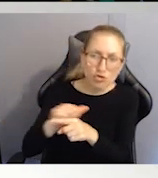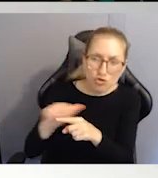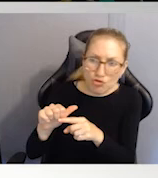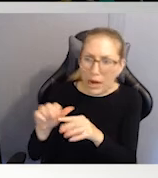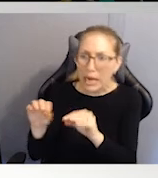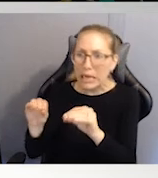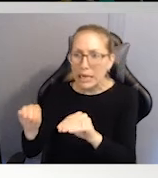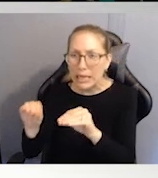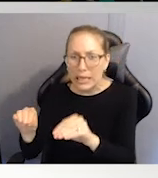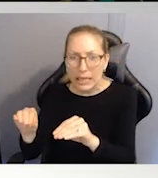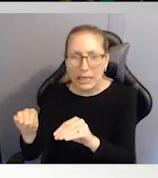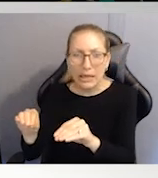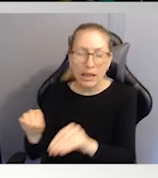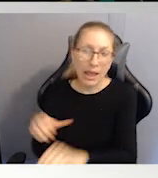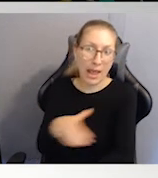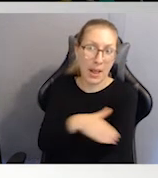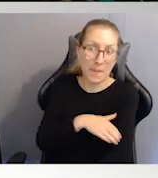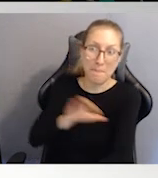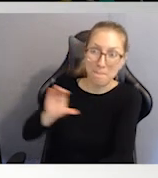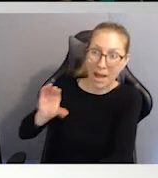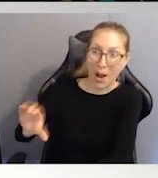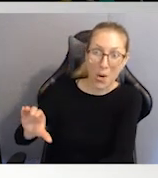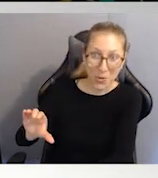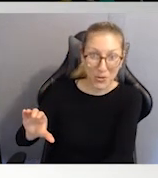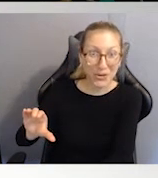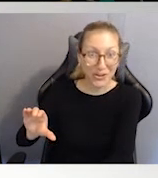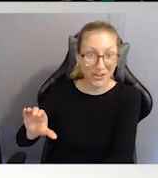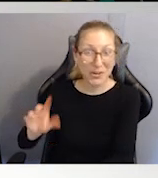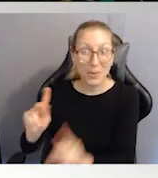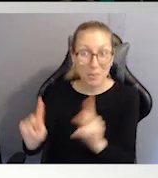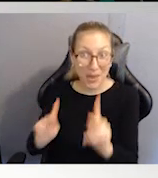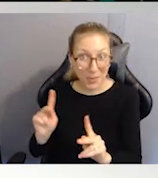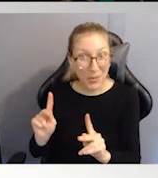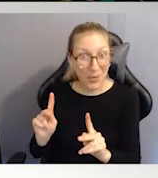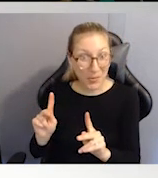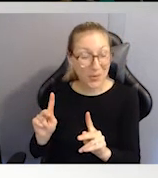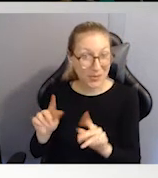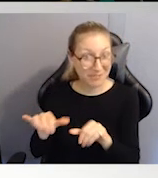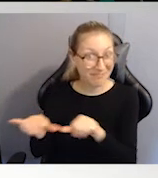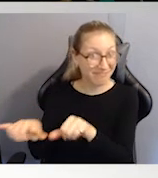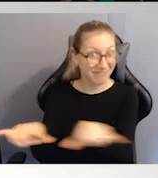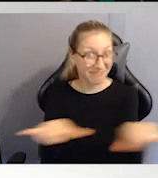and empower people like us.